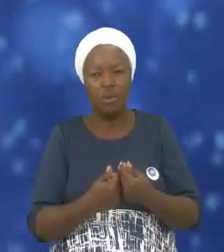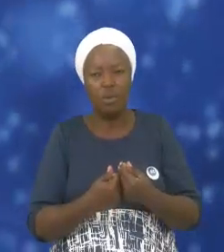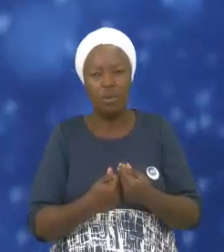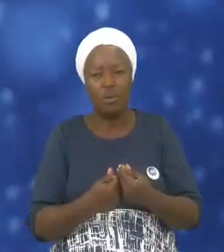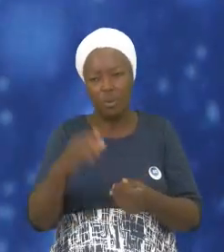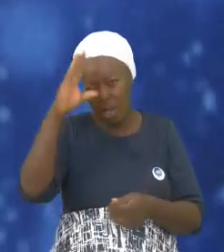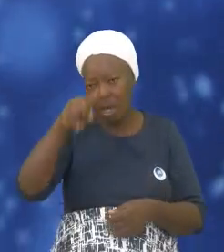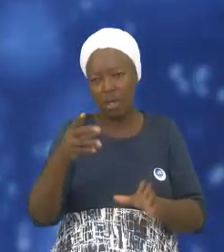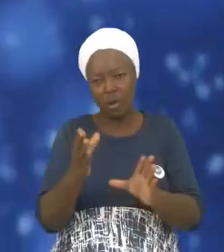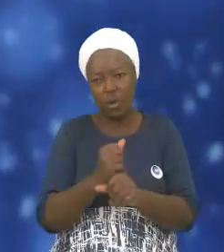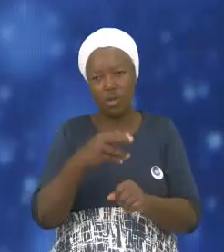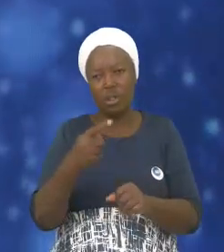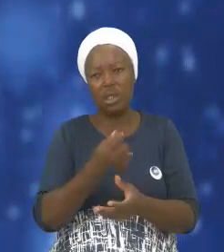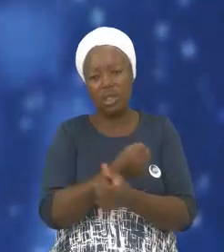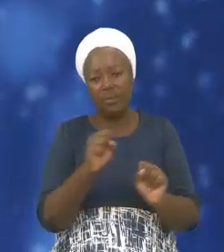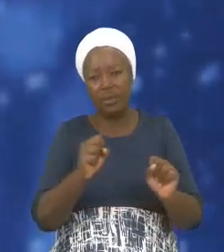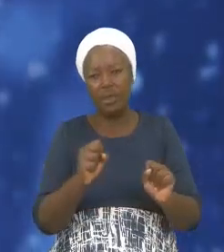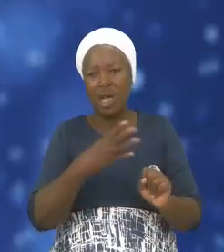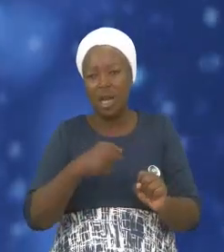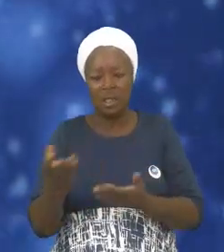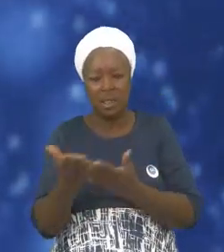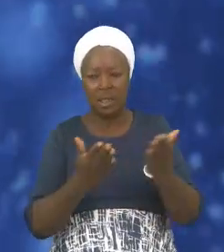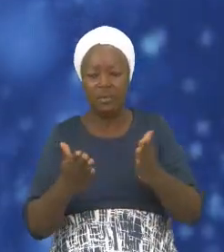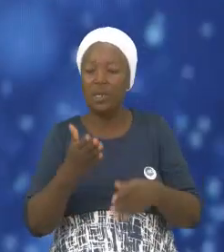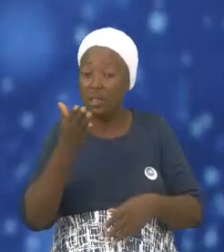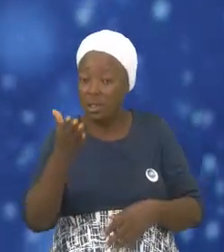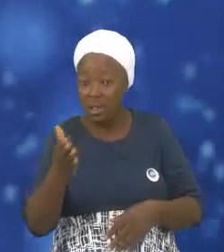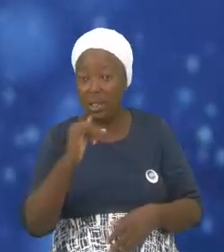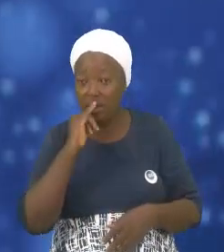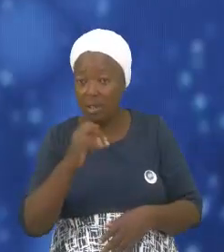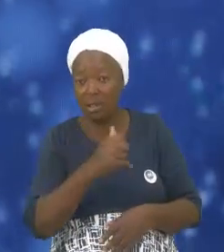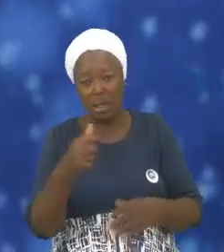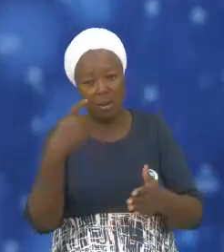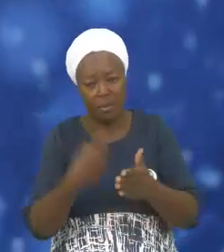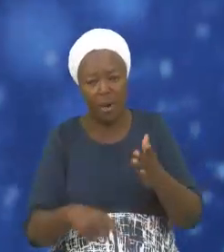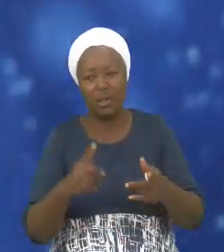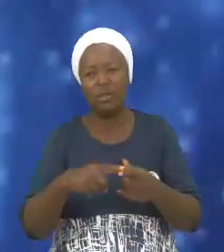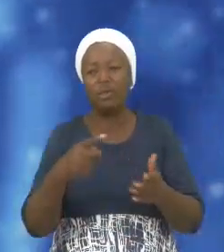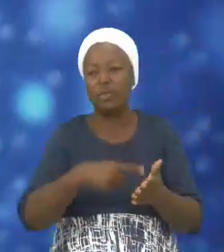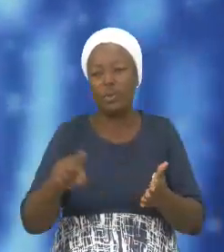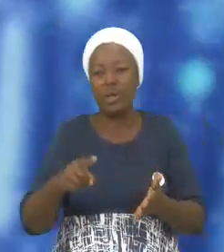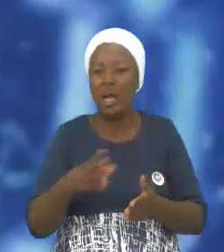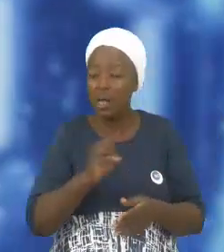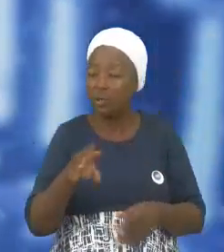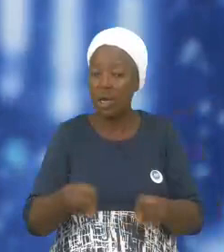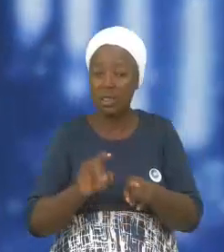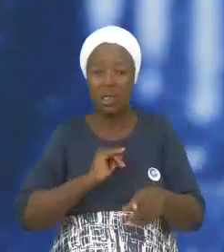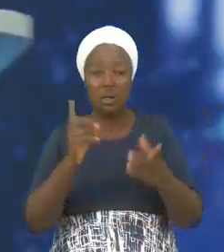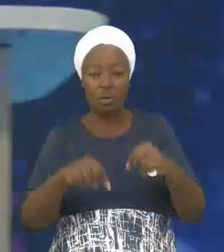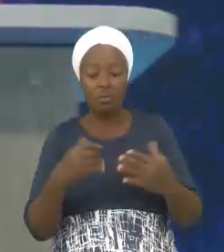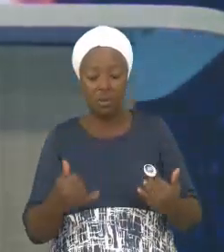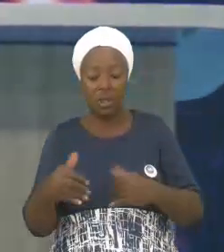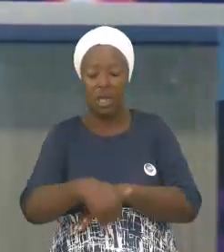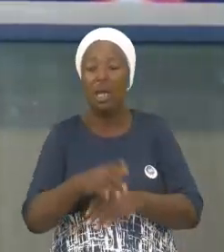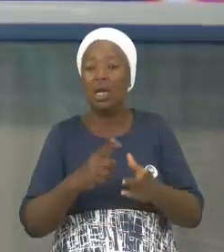the salvation and the service. There is a price to pay. And so as you come tonight, are you